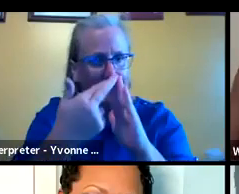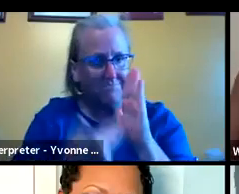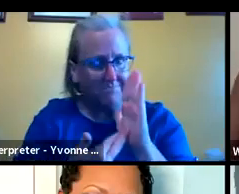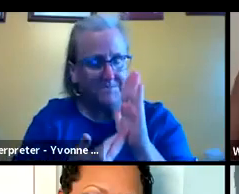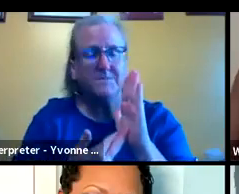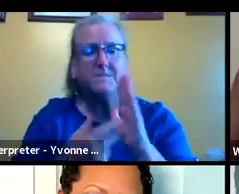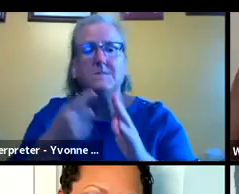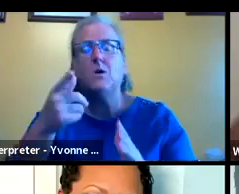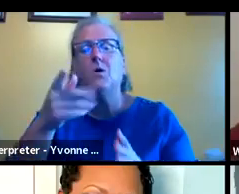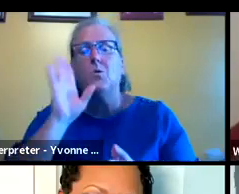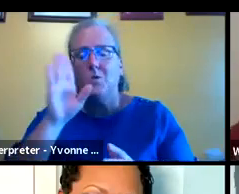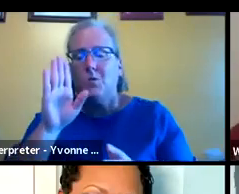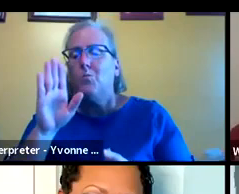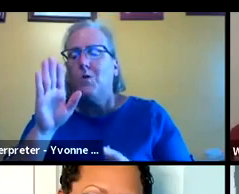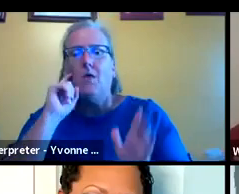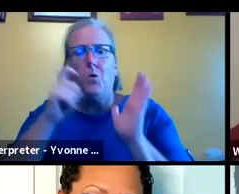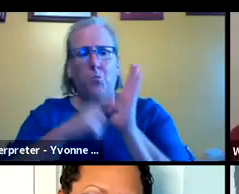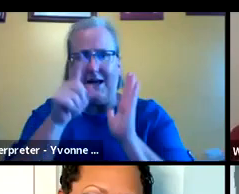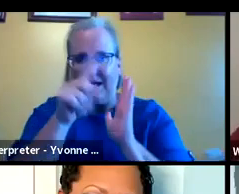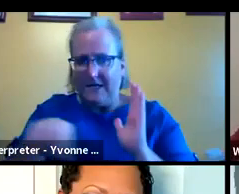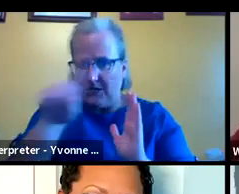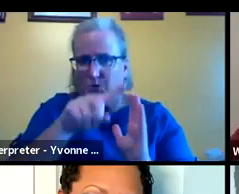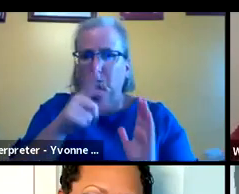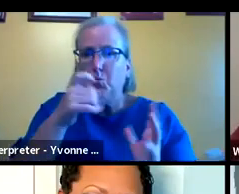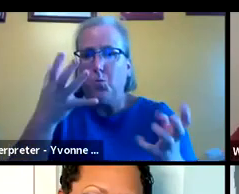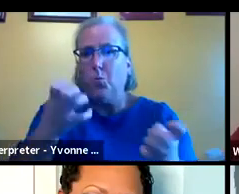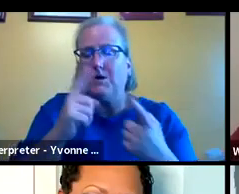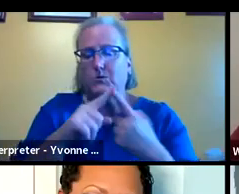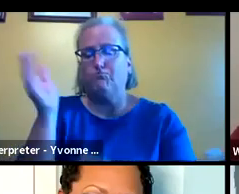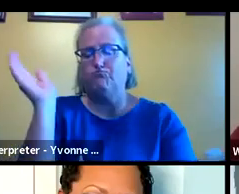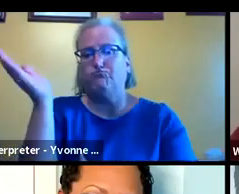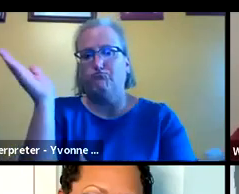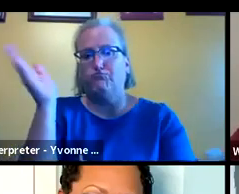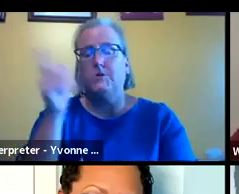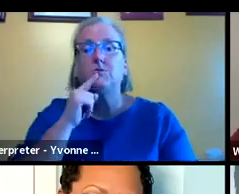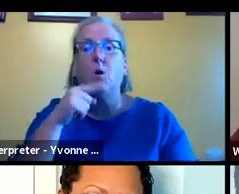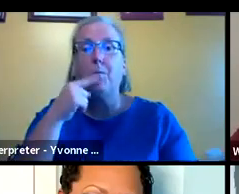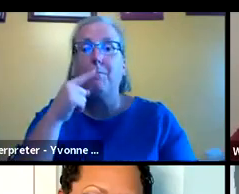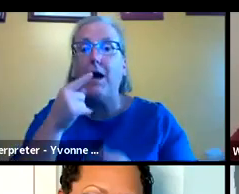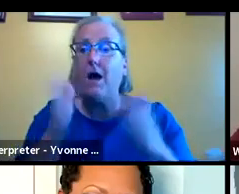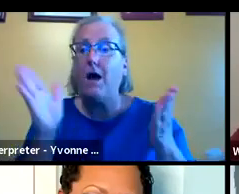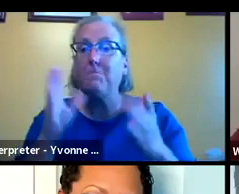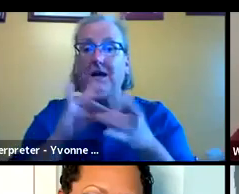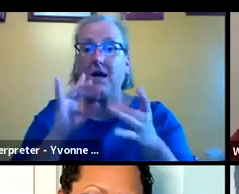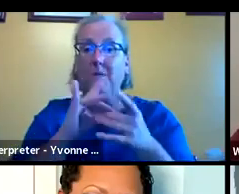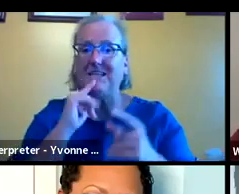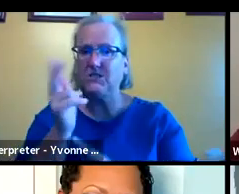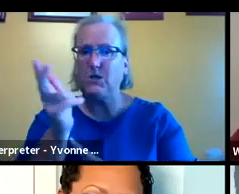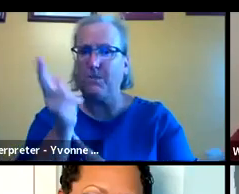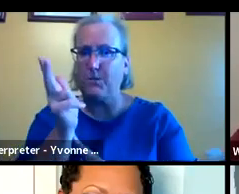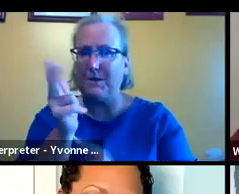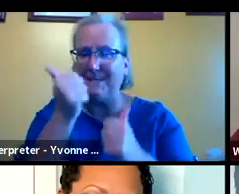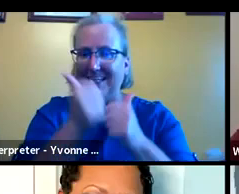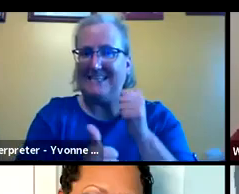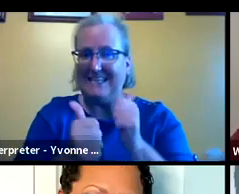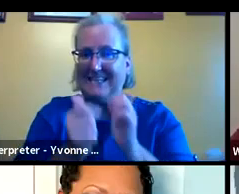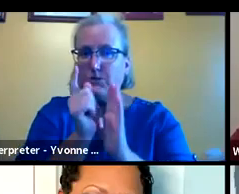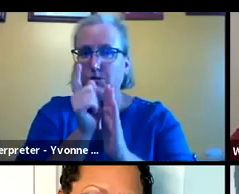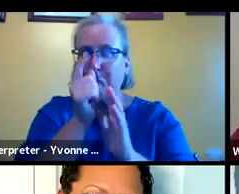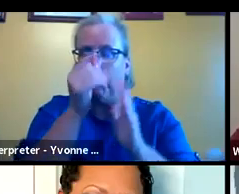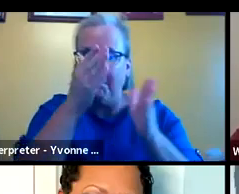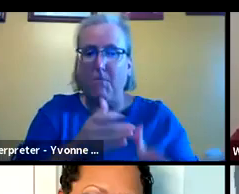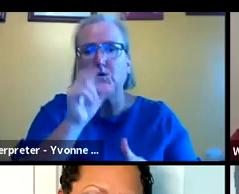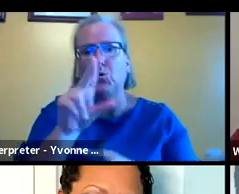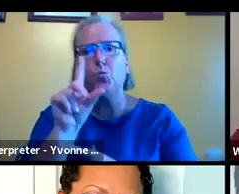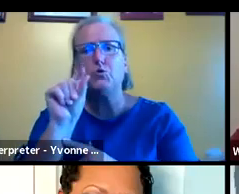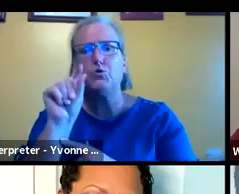recognize members of the public who have indicated they wish to speak. Public comments are limited to 3 minutes per person or 20 minutes per